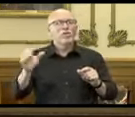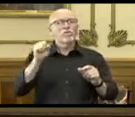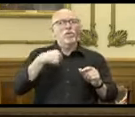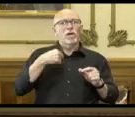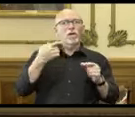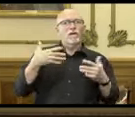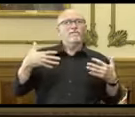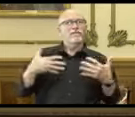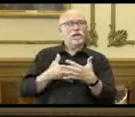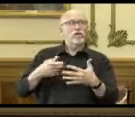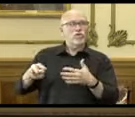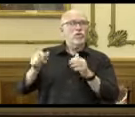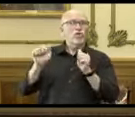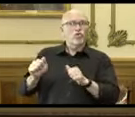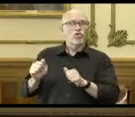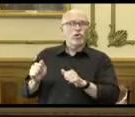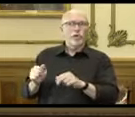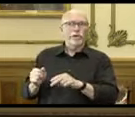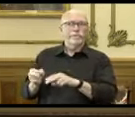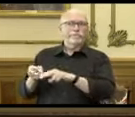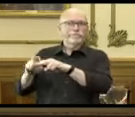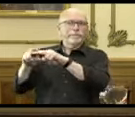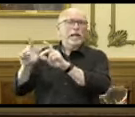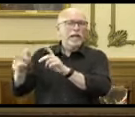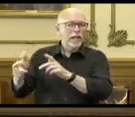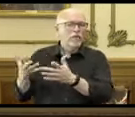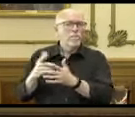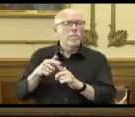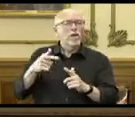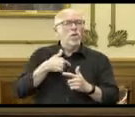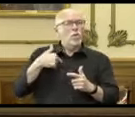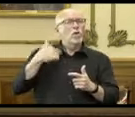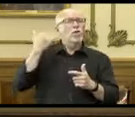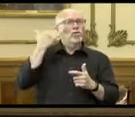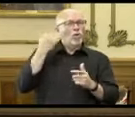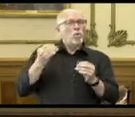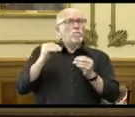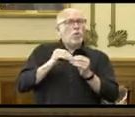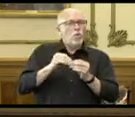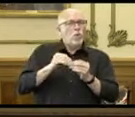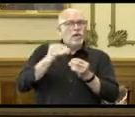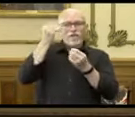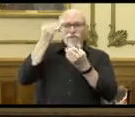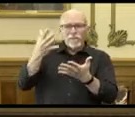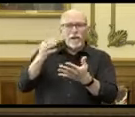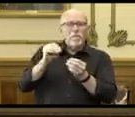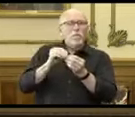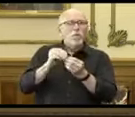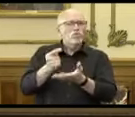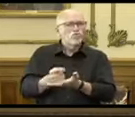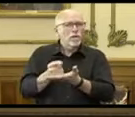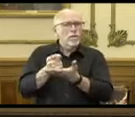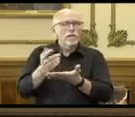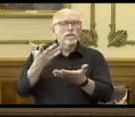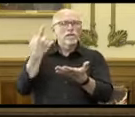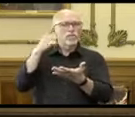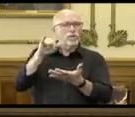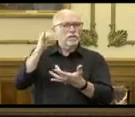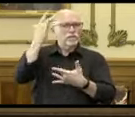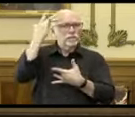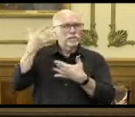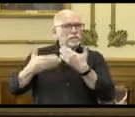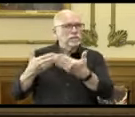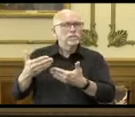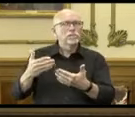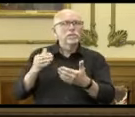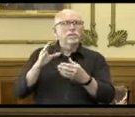we'll see that lagging indicator later. But we certainly do know more about treatment options for this disease process in the